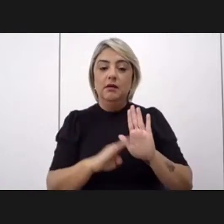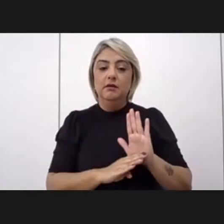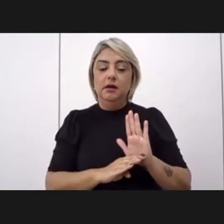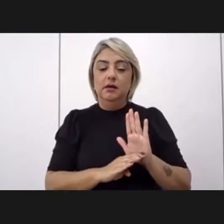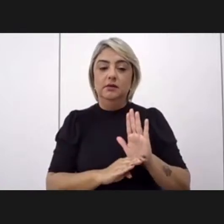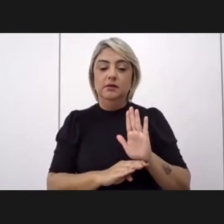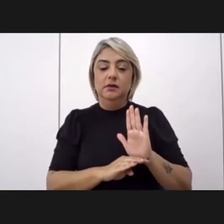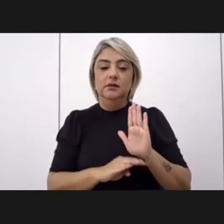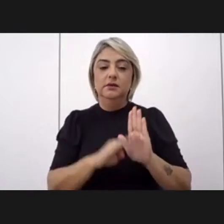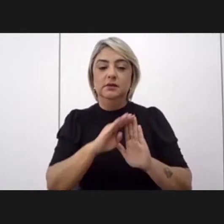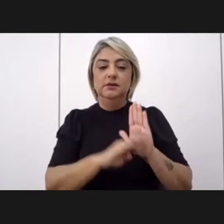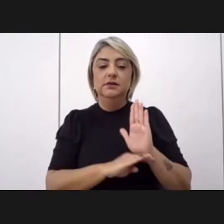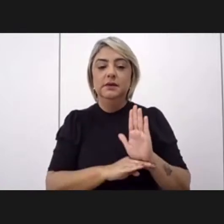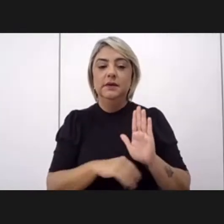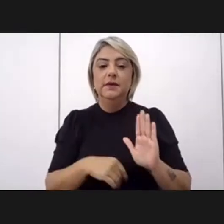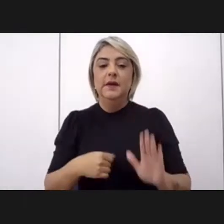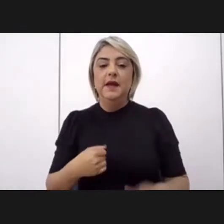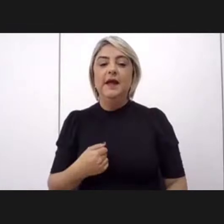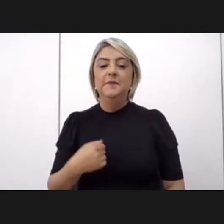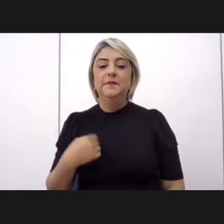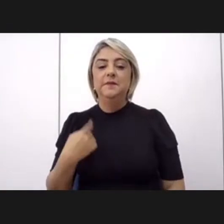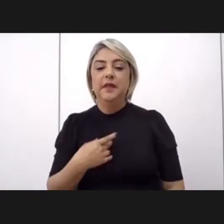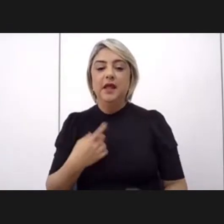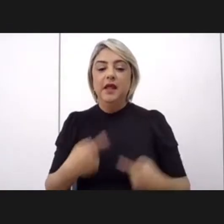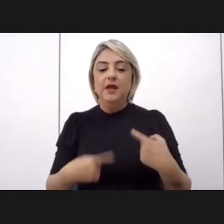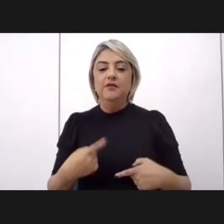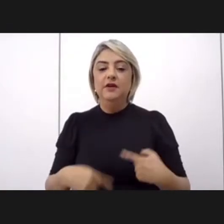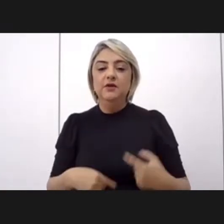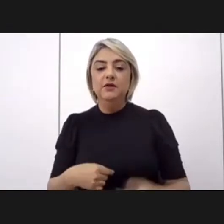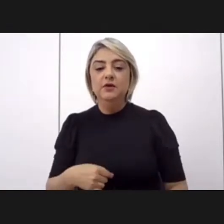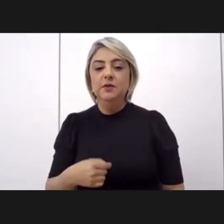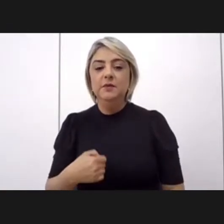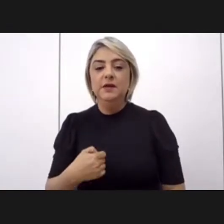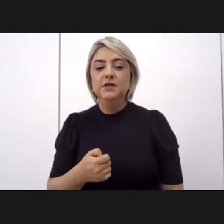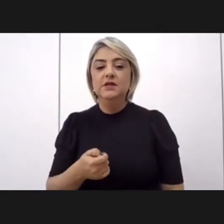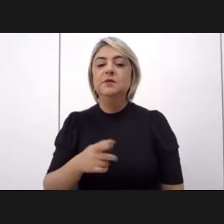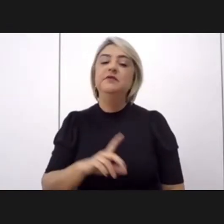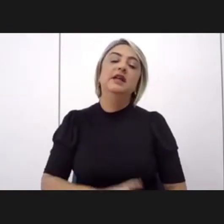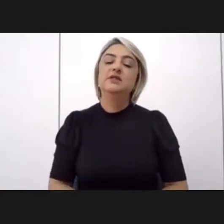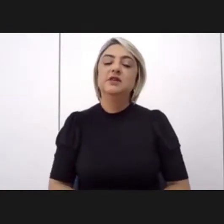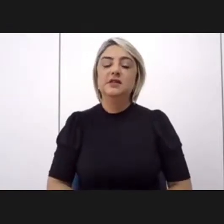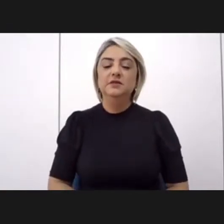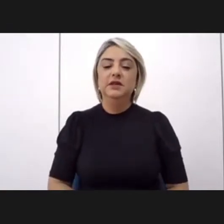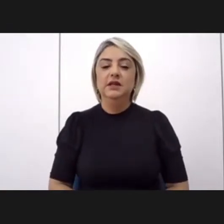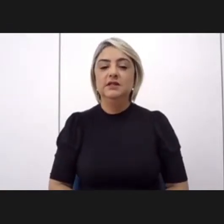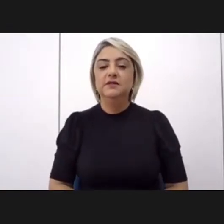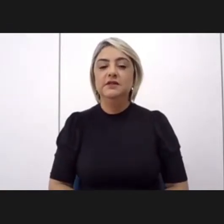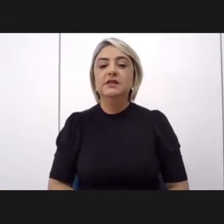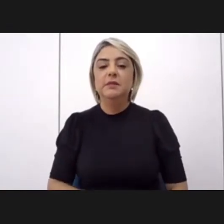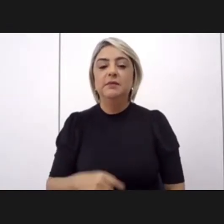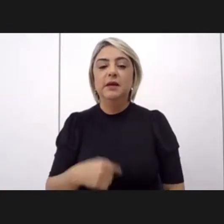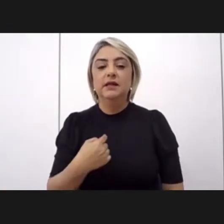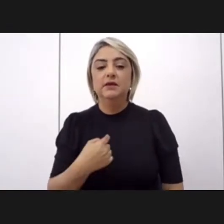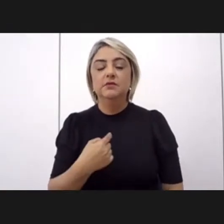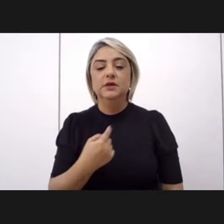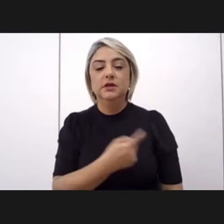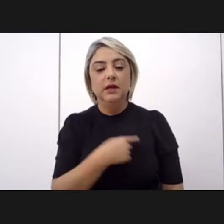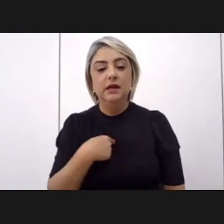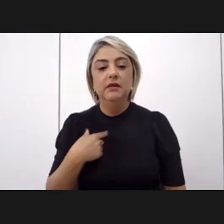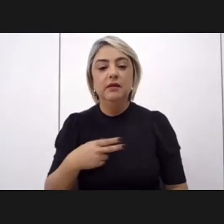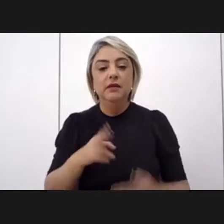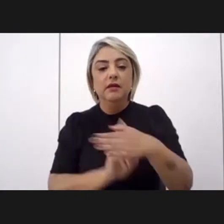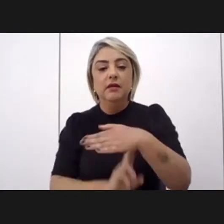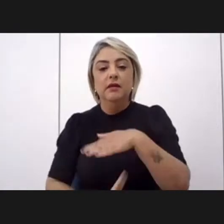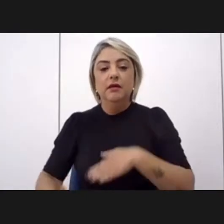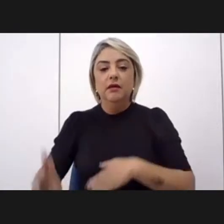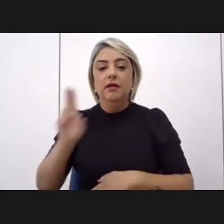public policy and management, the graduate program for public policy and management of the University of São Paulo, where I'm